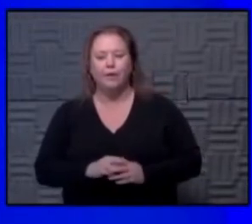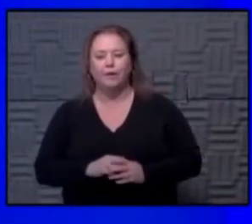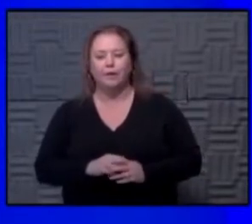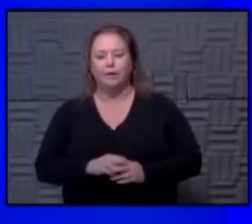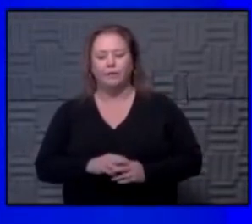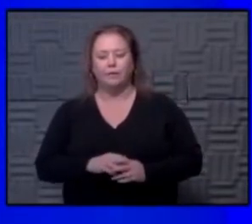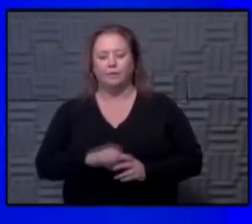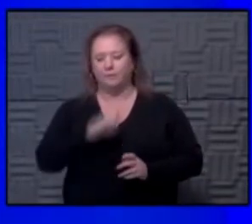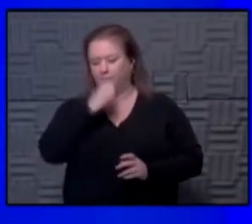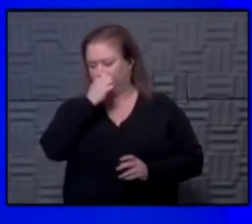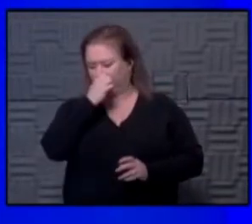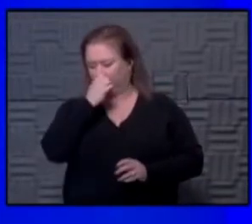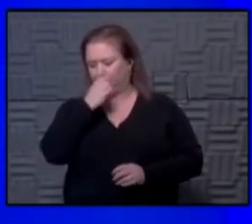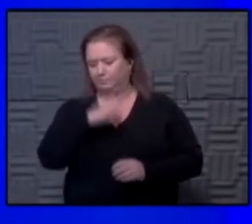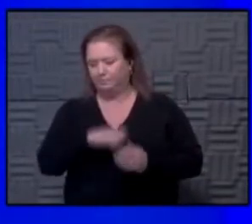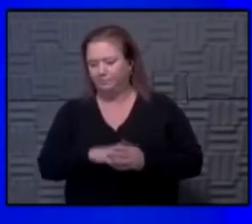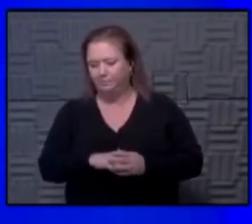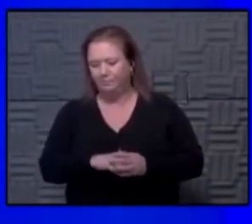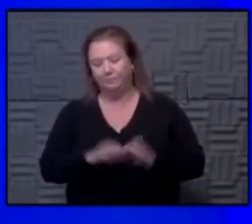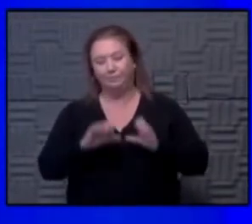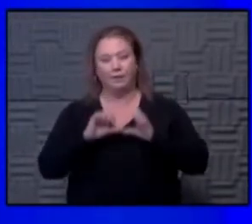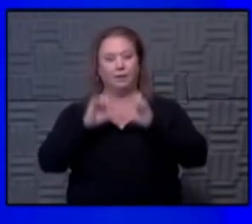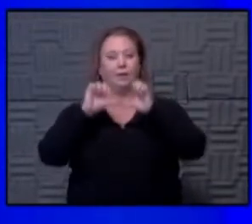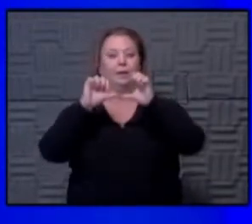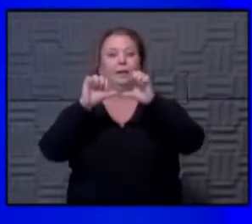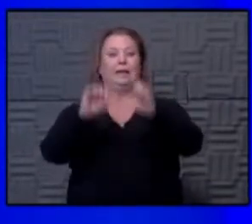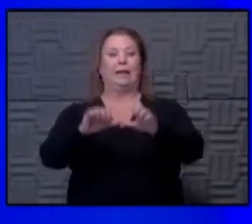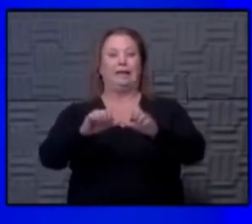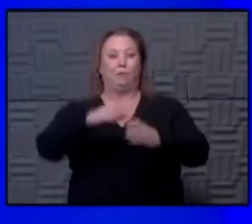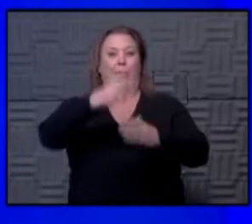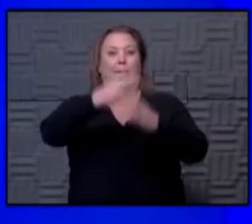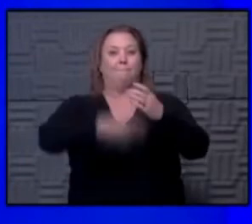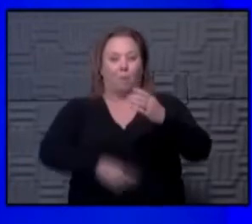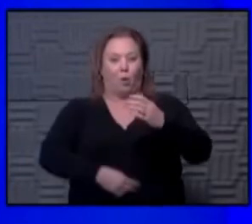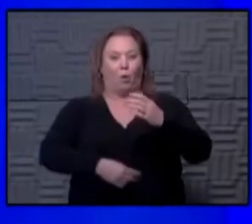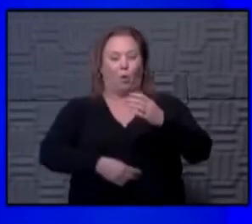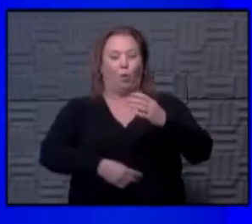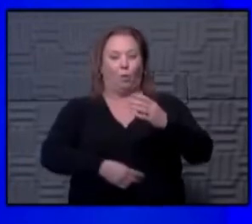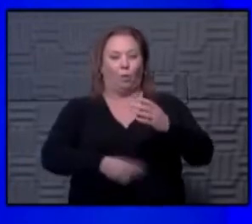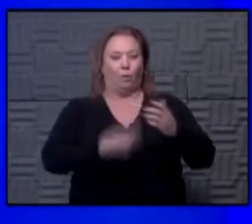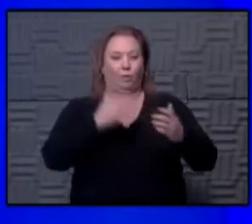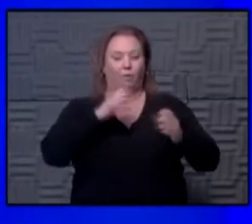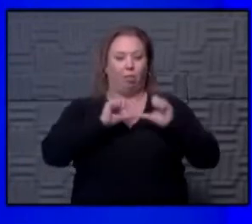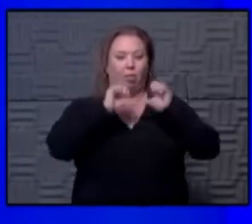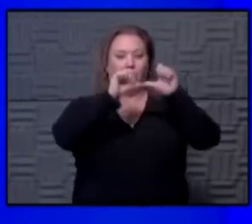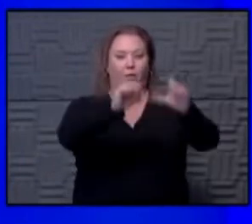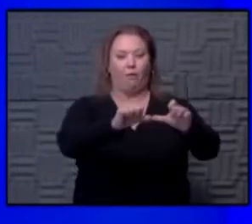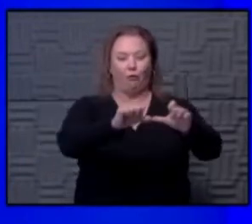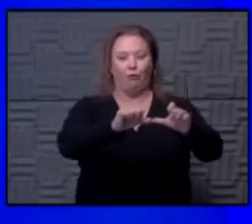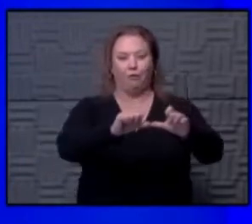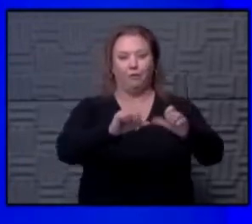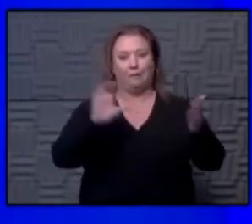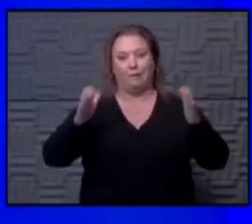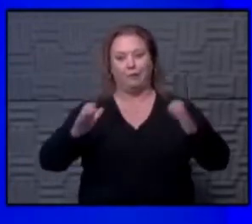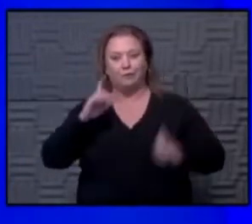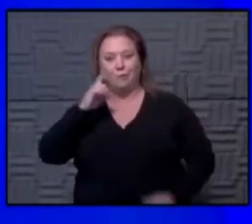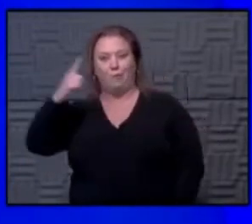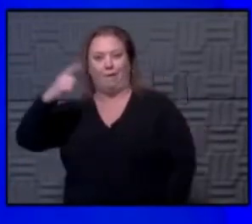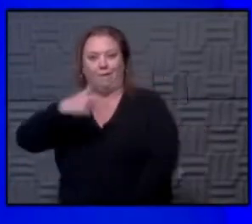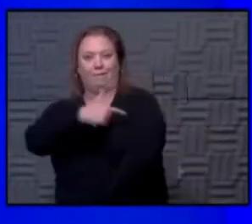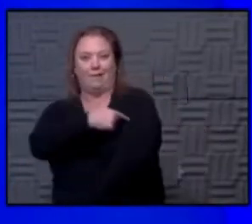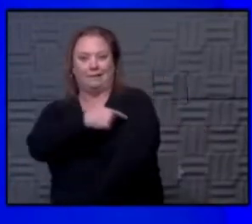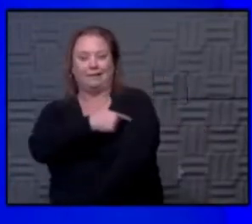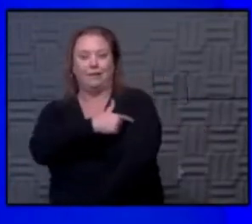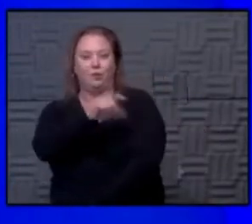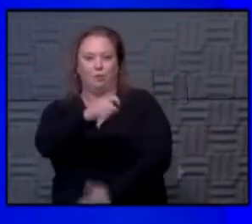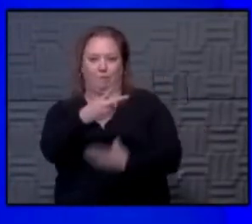certainly it's probably going to last longer if you get both of those doses rather than if you just get that one dose. That is going to